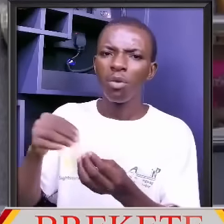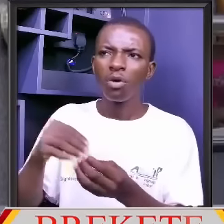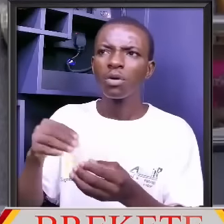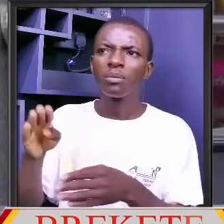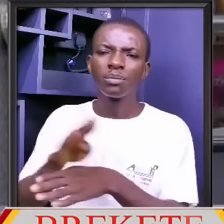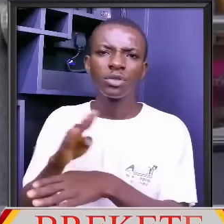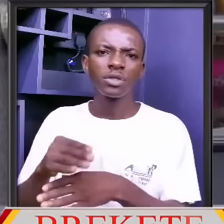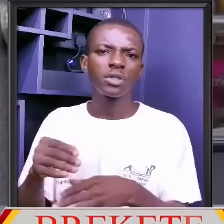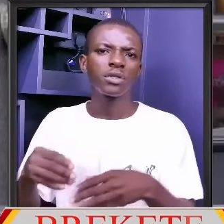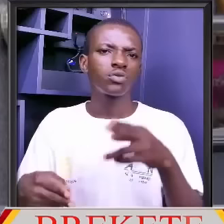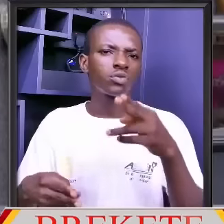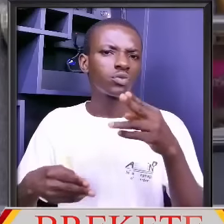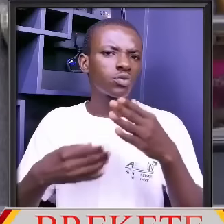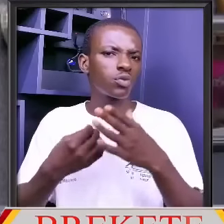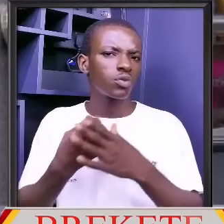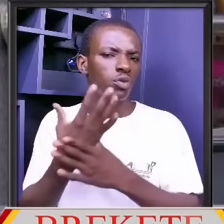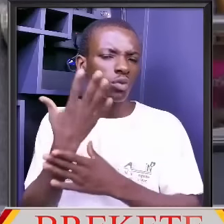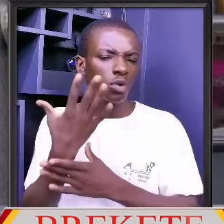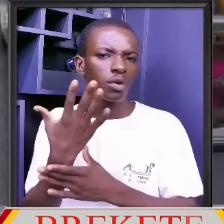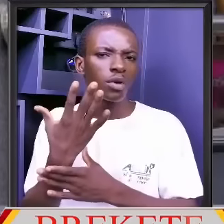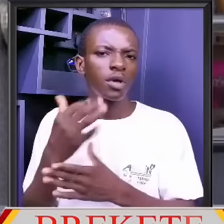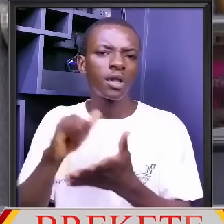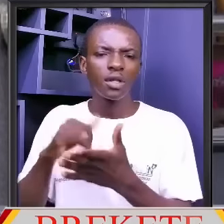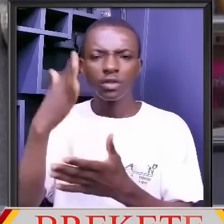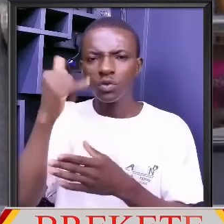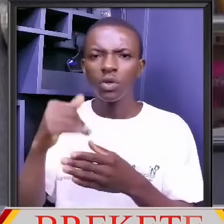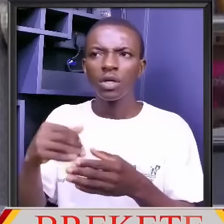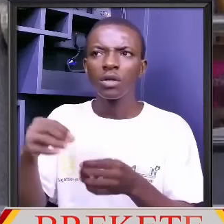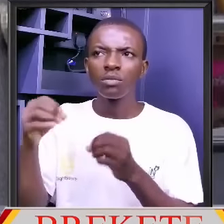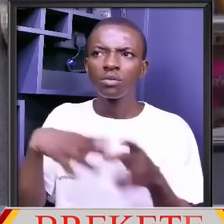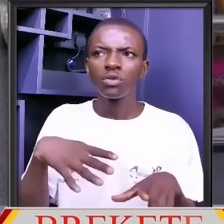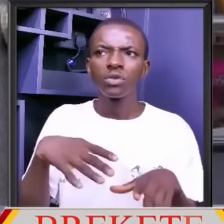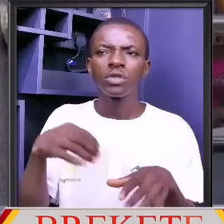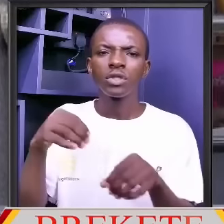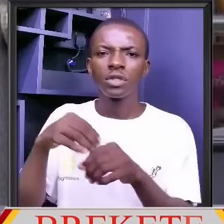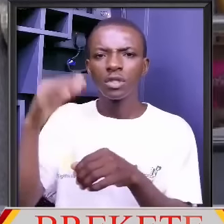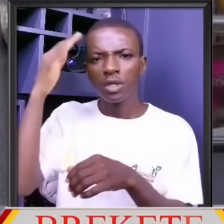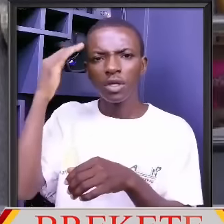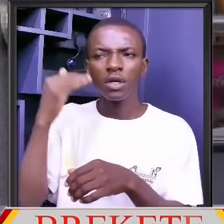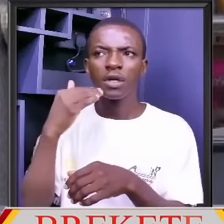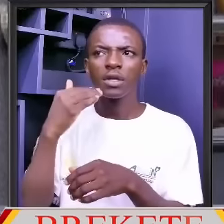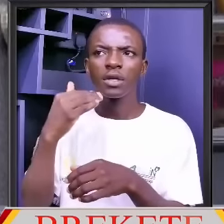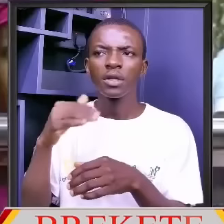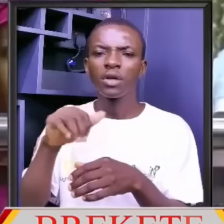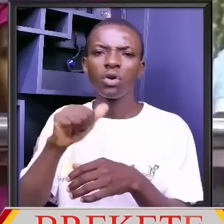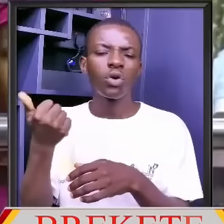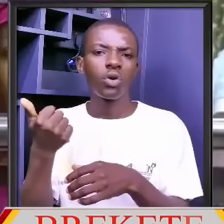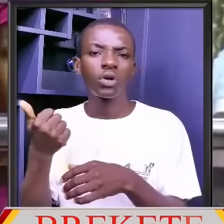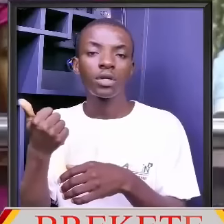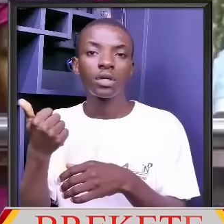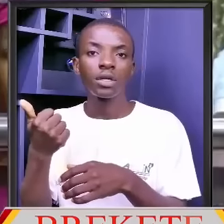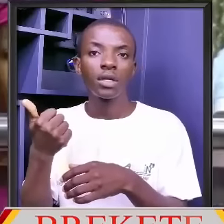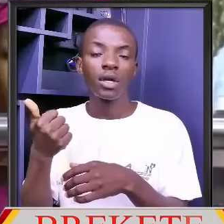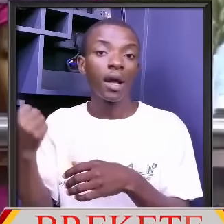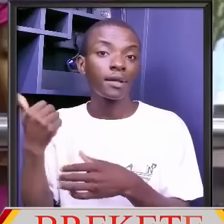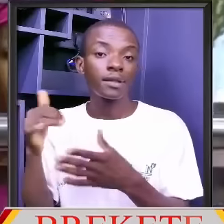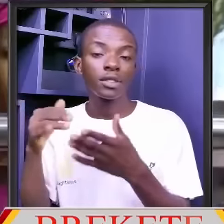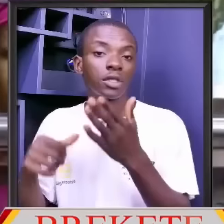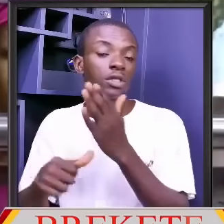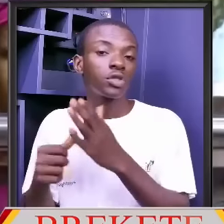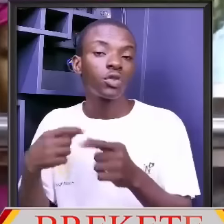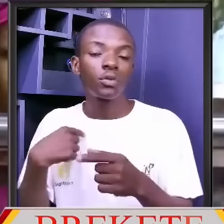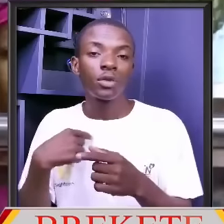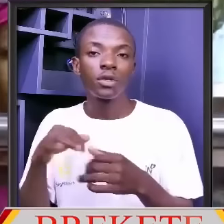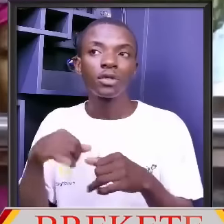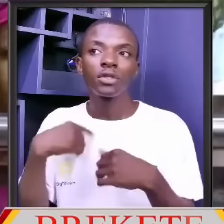her business on they go up. Say now I make her come put me for their head. The rest auntie they senior me. But you come